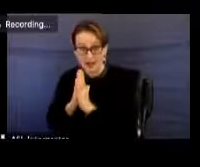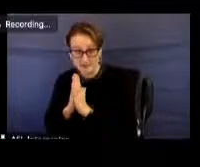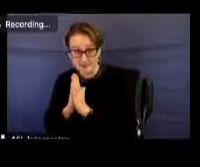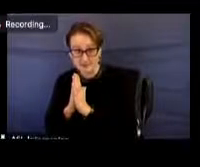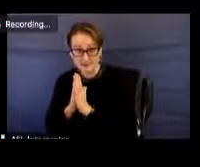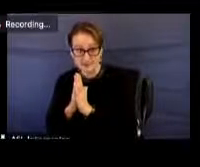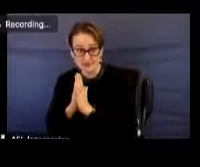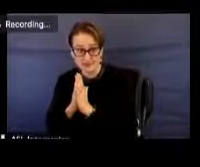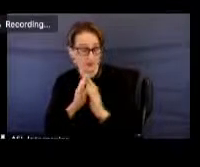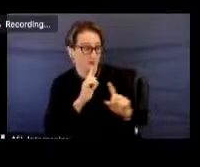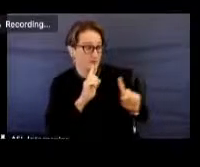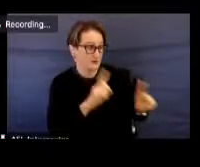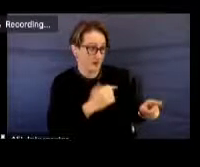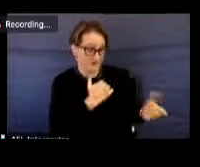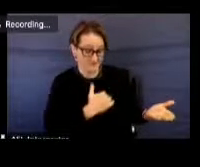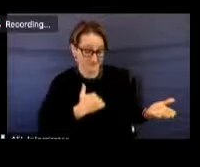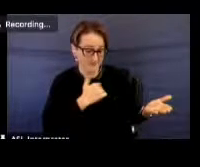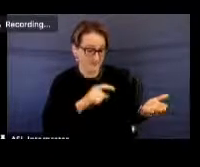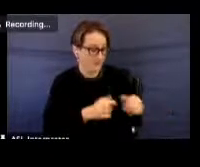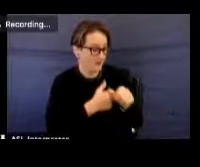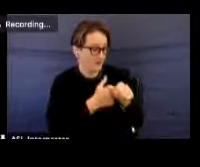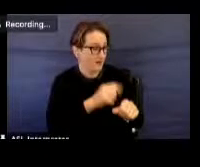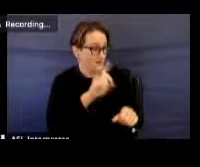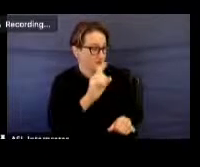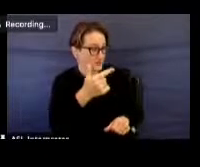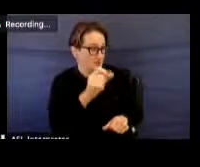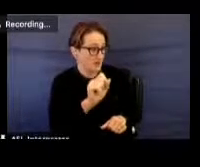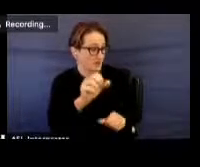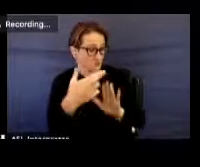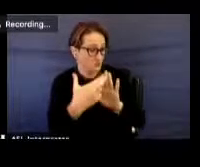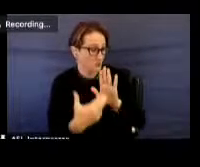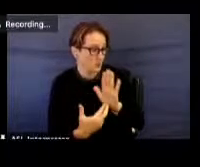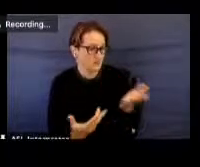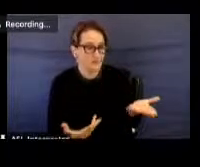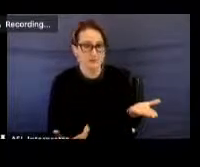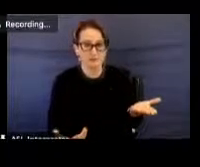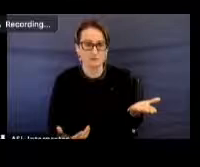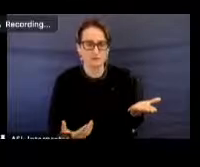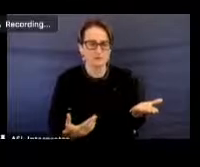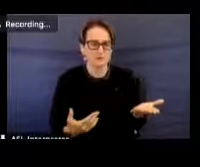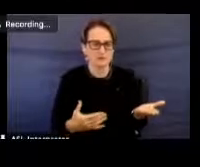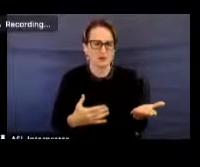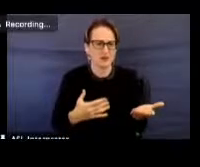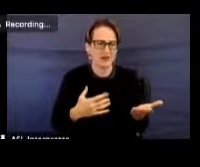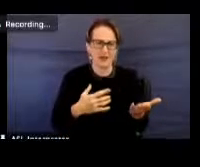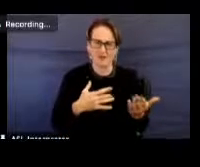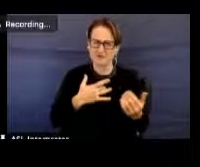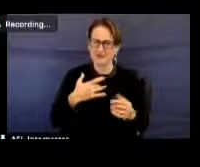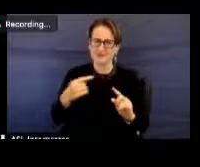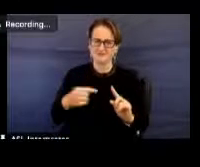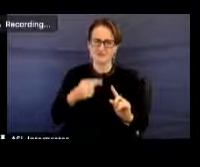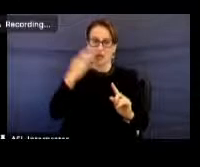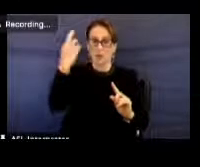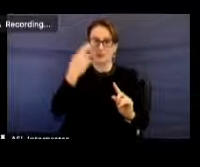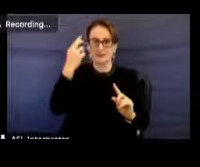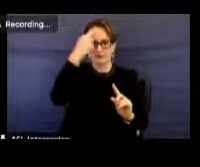answer that we must follow DGS guidelines. And I can't see them as being deal breakers from my